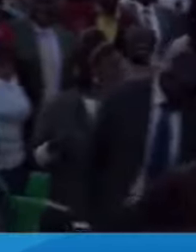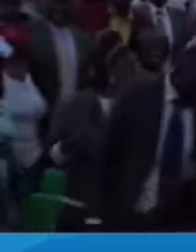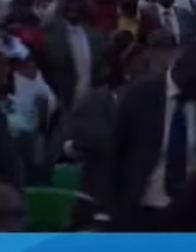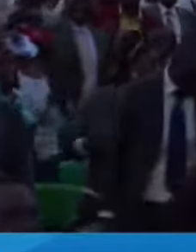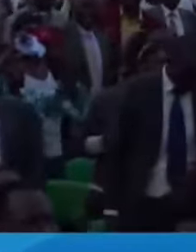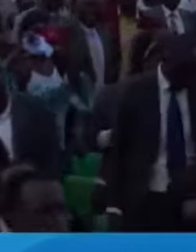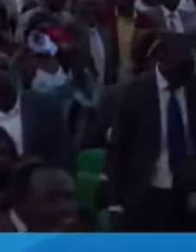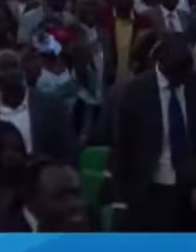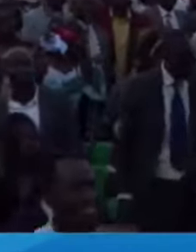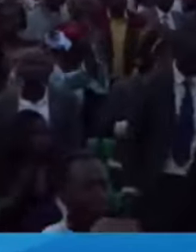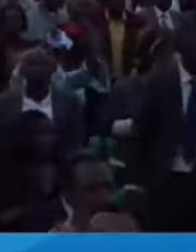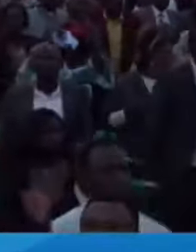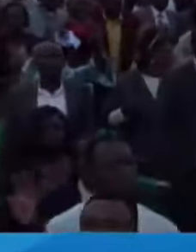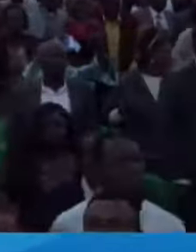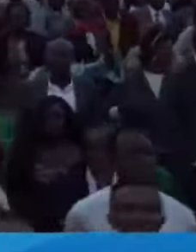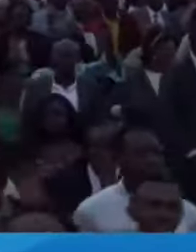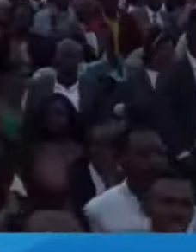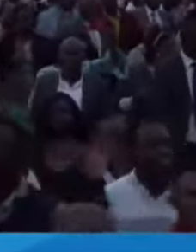Jesus